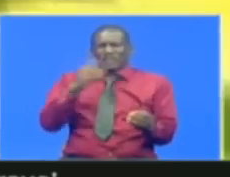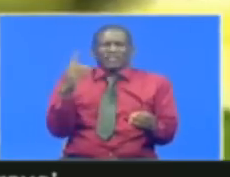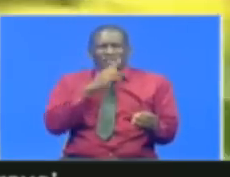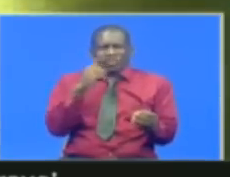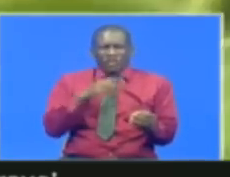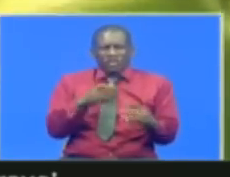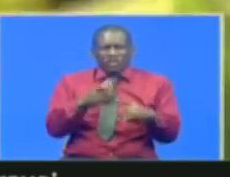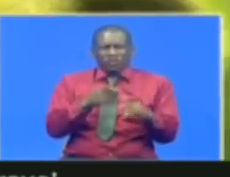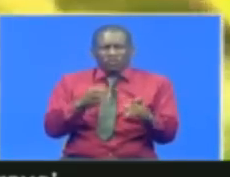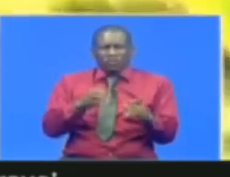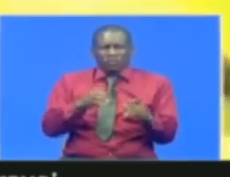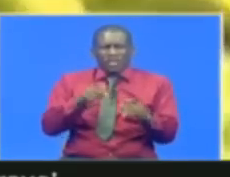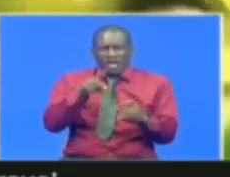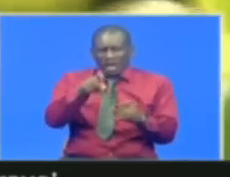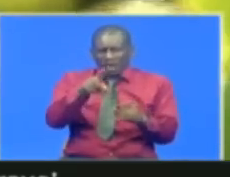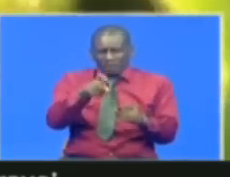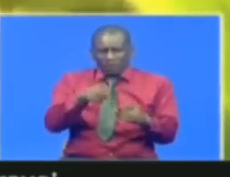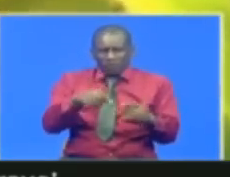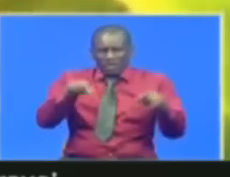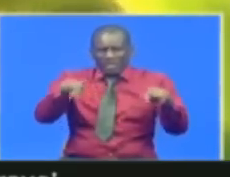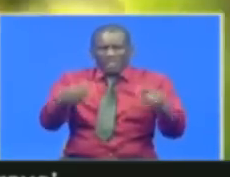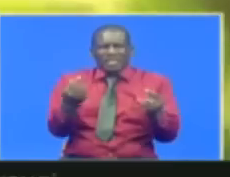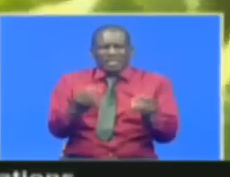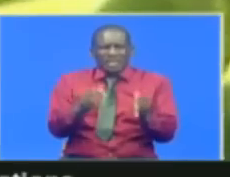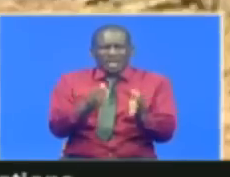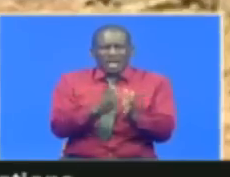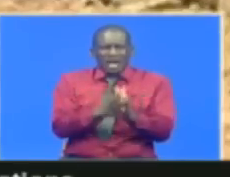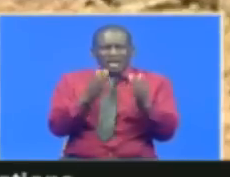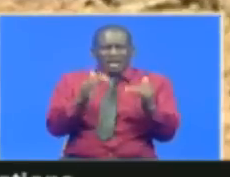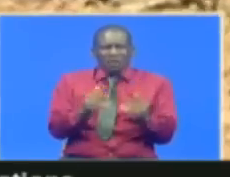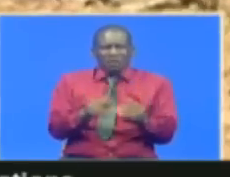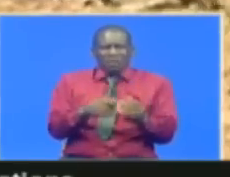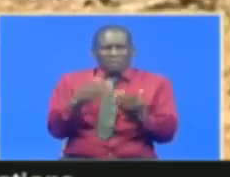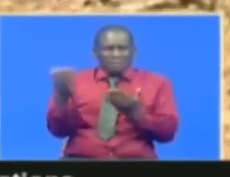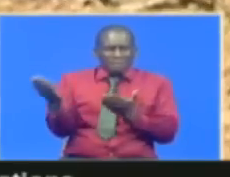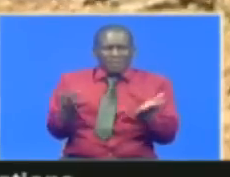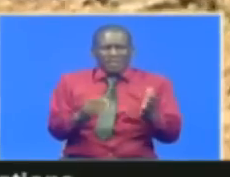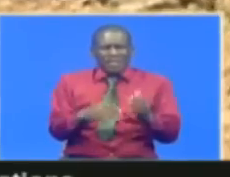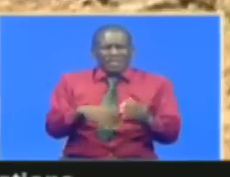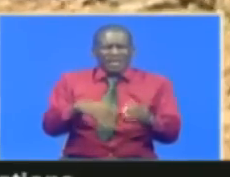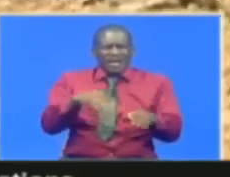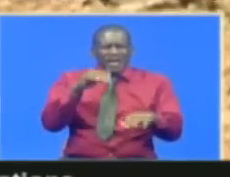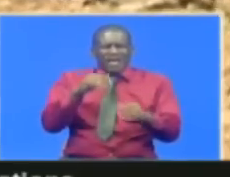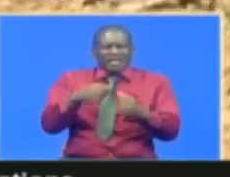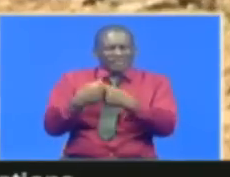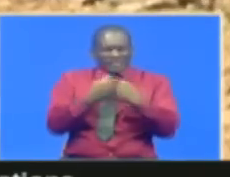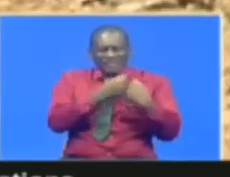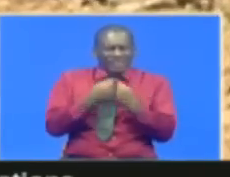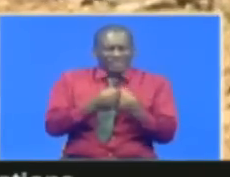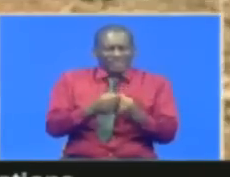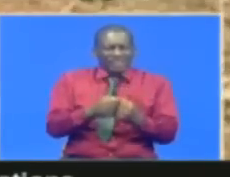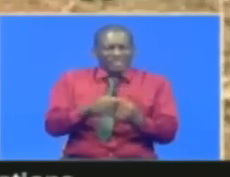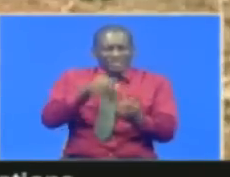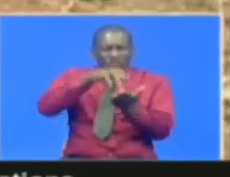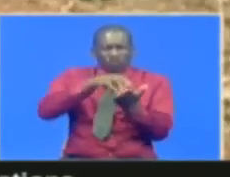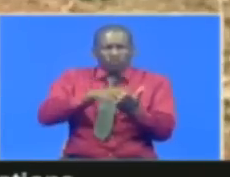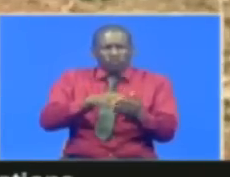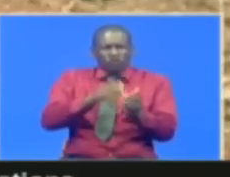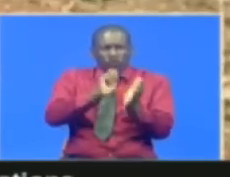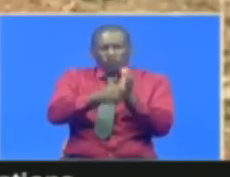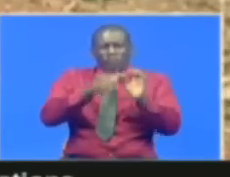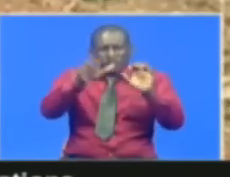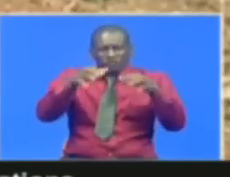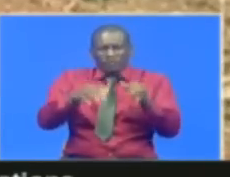from the fall armyworm invasion, thereby further painting a gloomy picture of the maize farming sector.